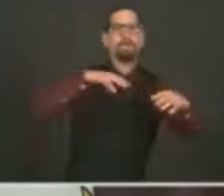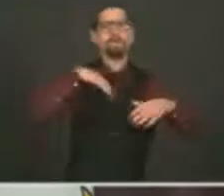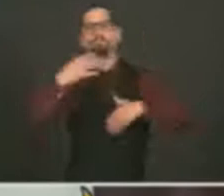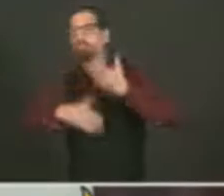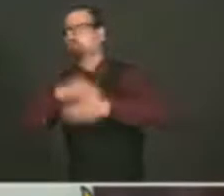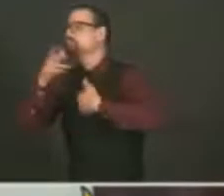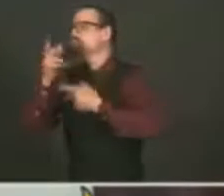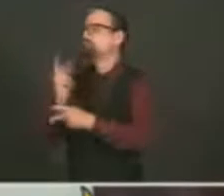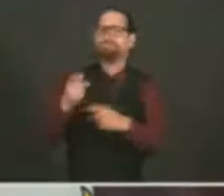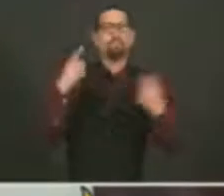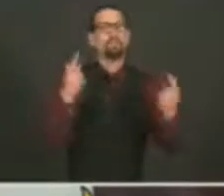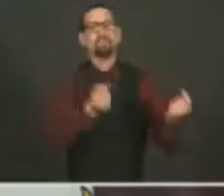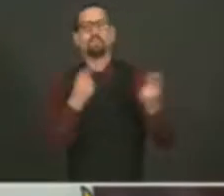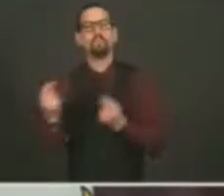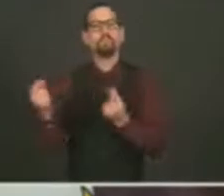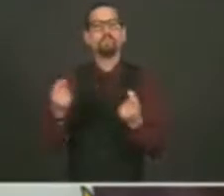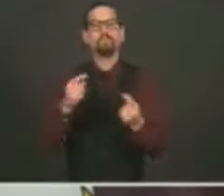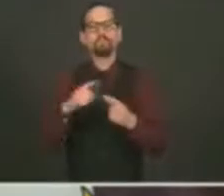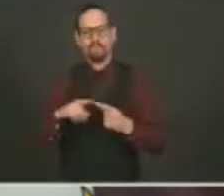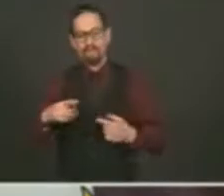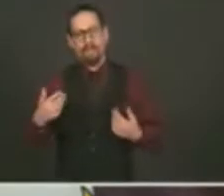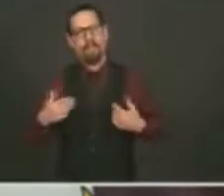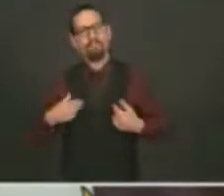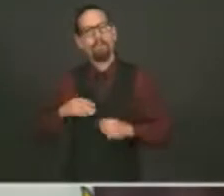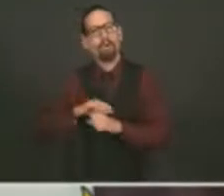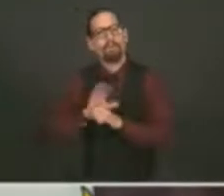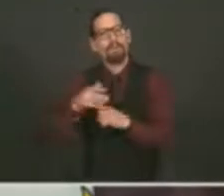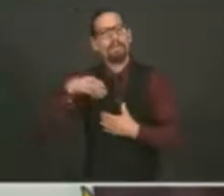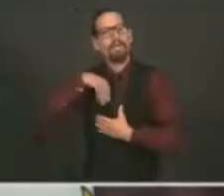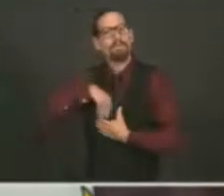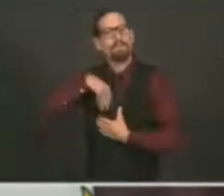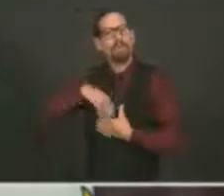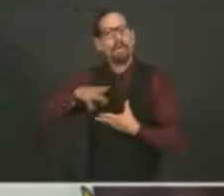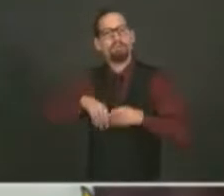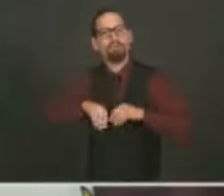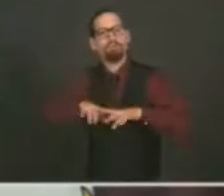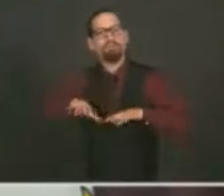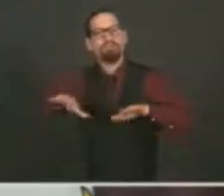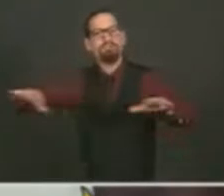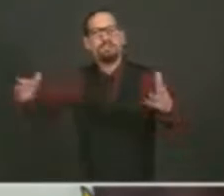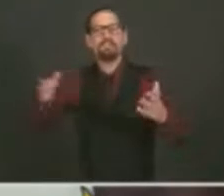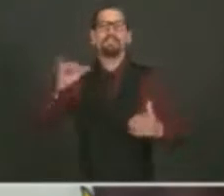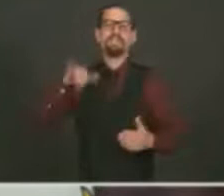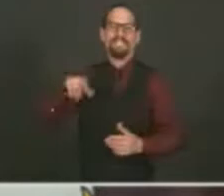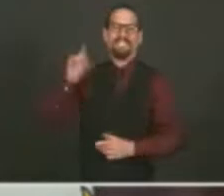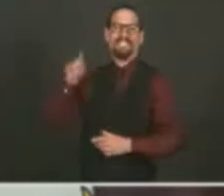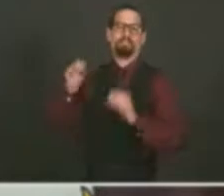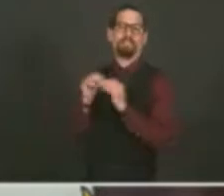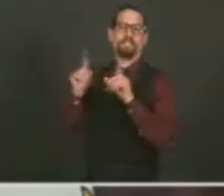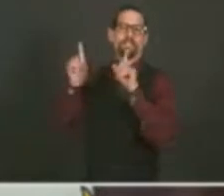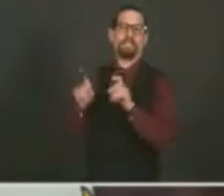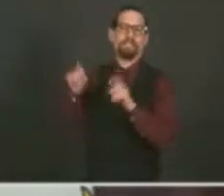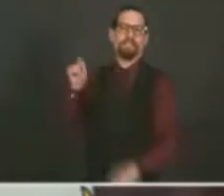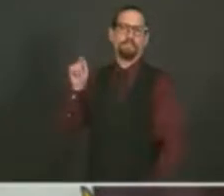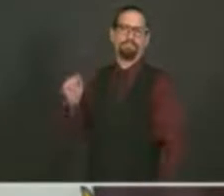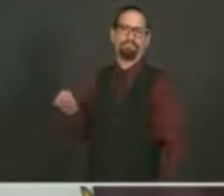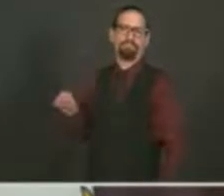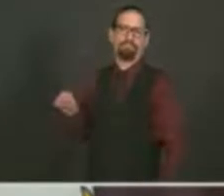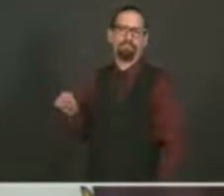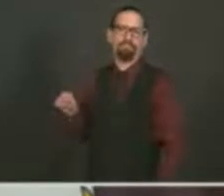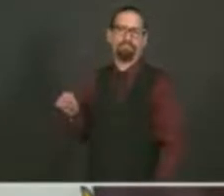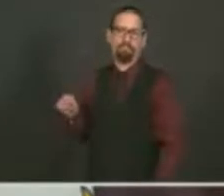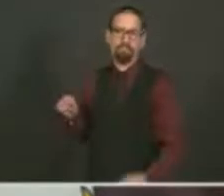greater systems for asymptomatic testing. What I will, and I'm going to begin myself to start getting tested on